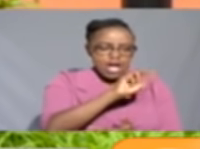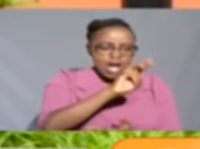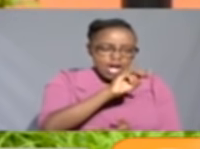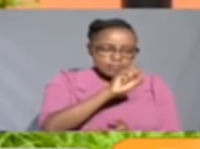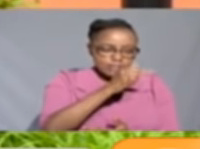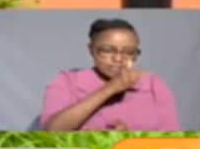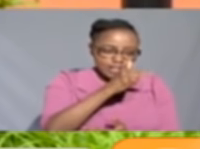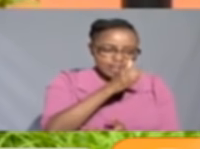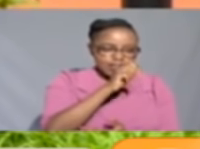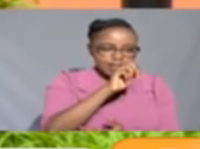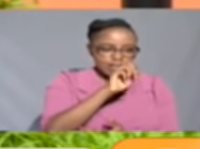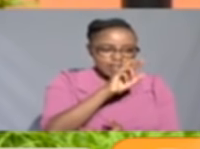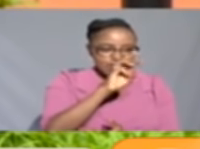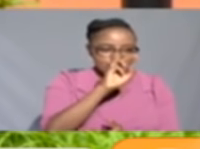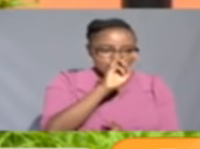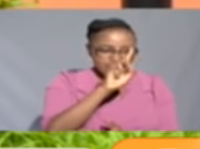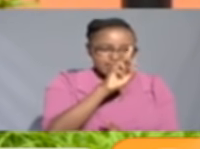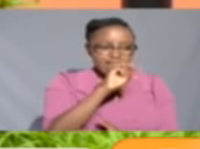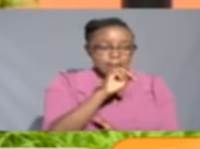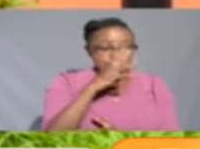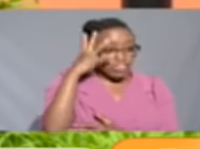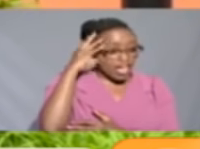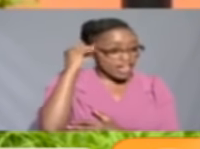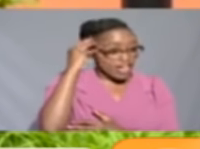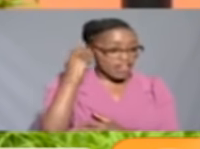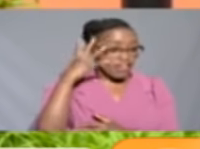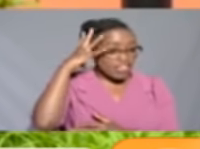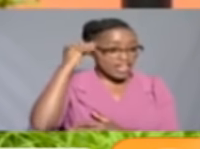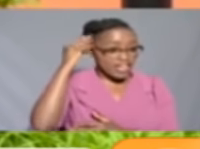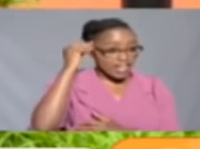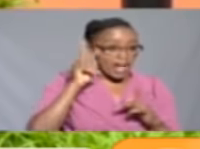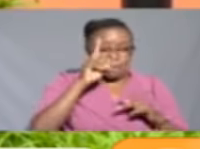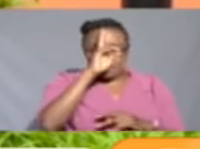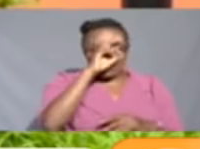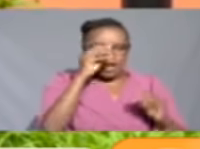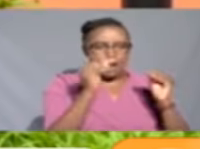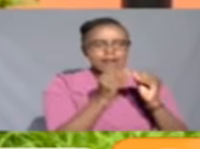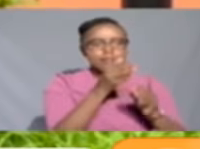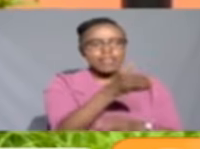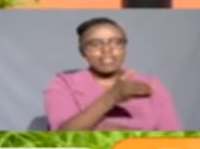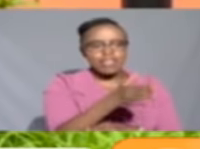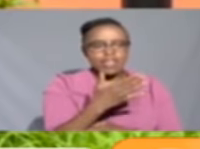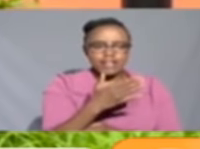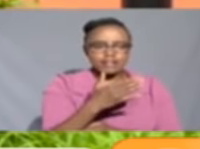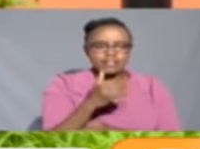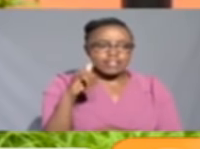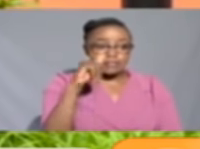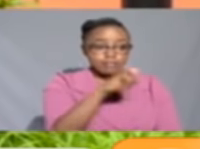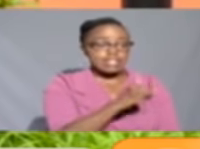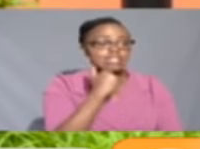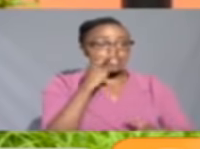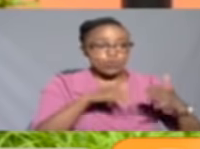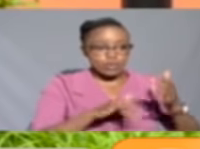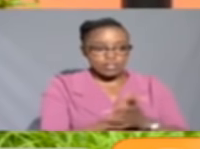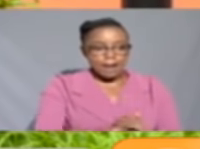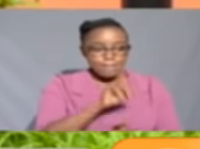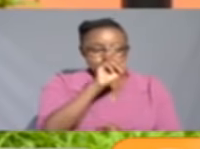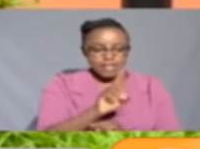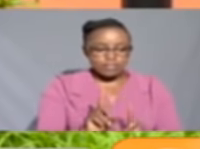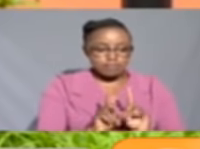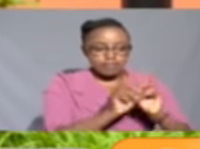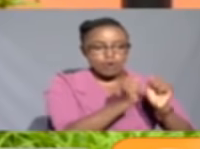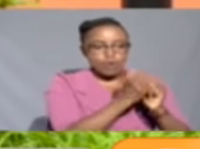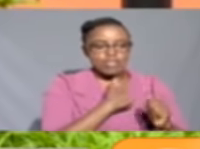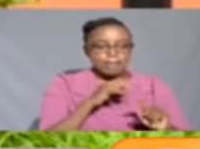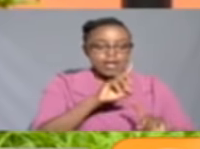the Netherlands police or Amsterdam police met me at the plane. And they said that they have to go with me because